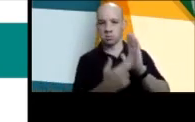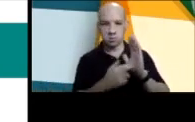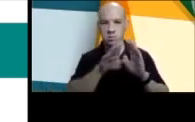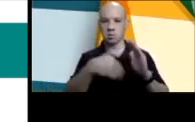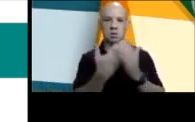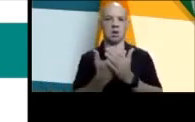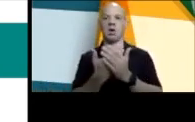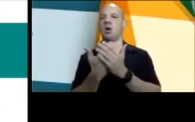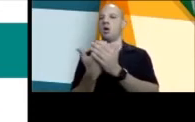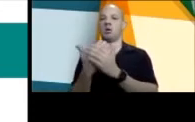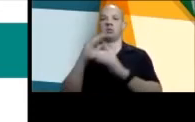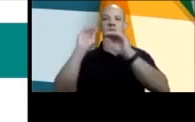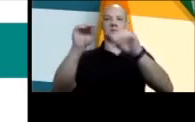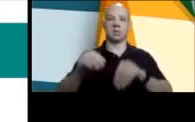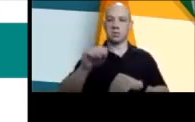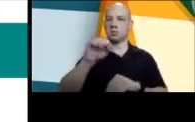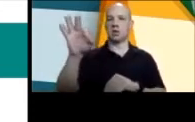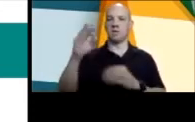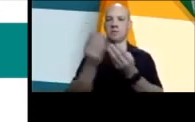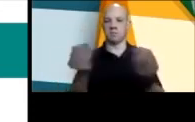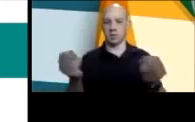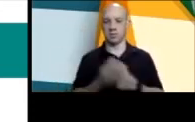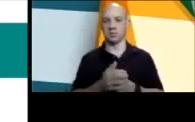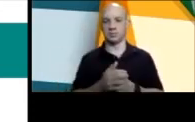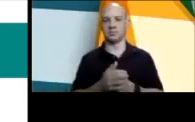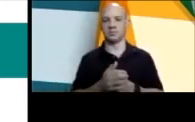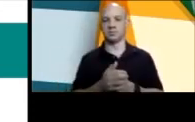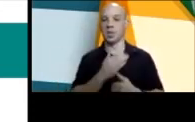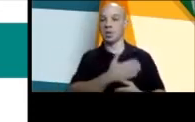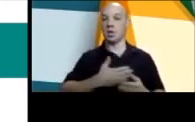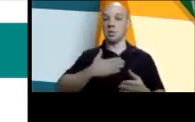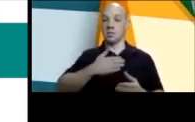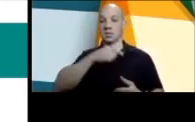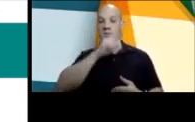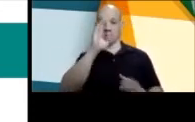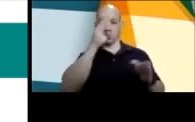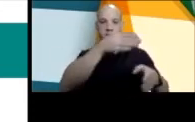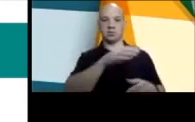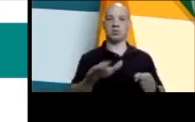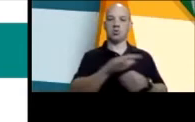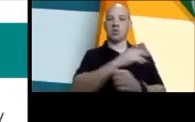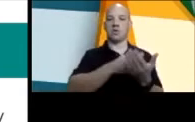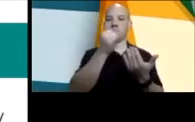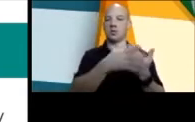of materials. We refer to these as covered projects and covered contracts.